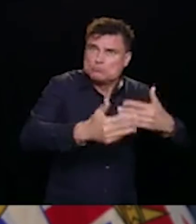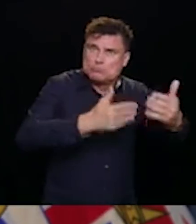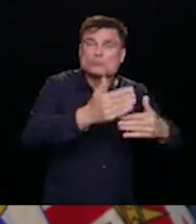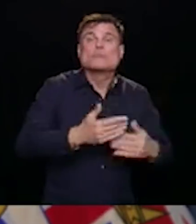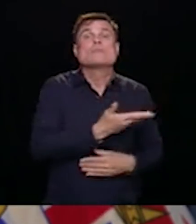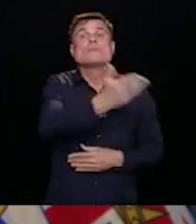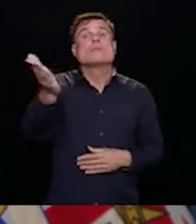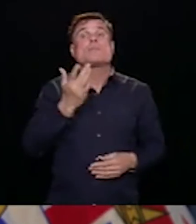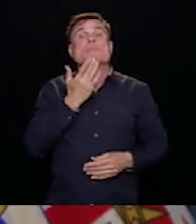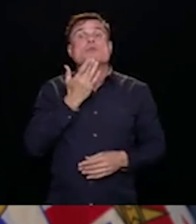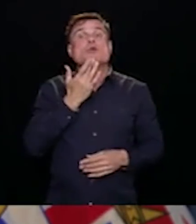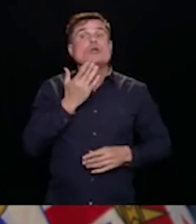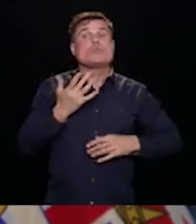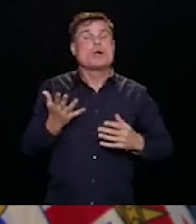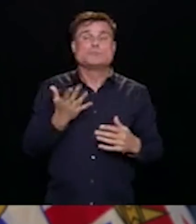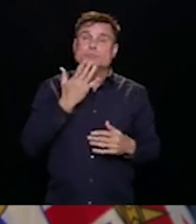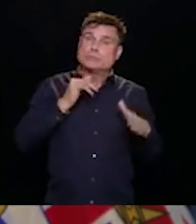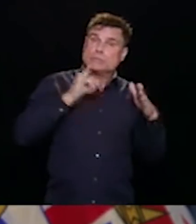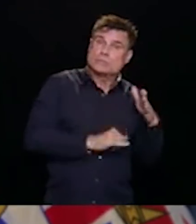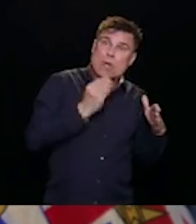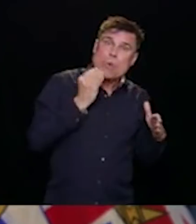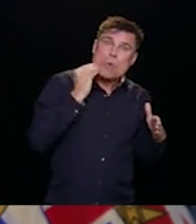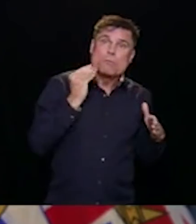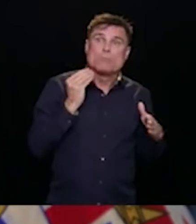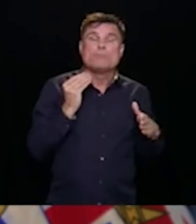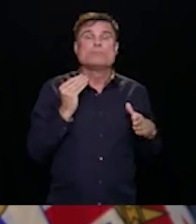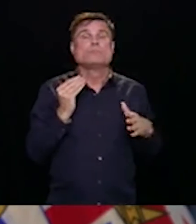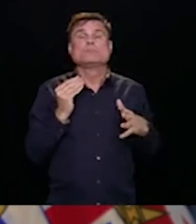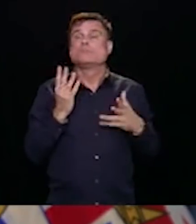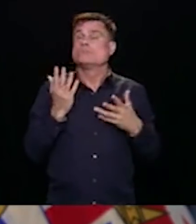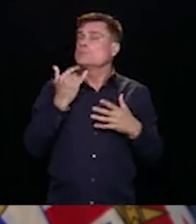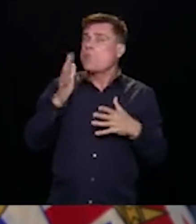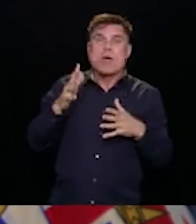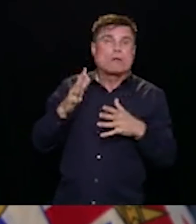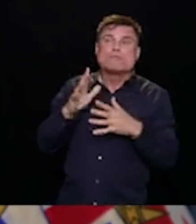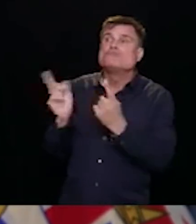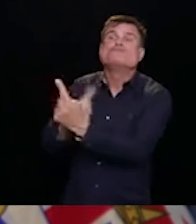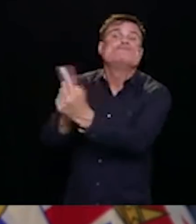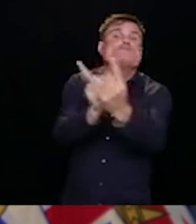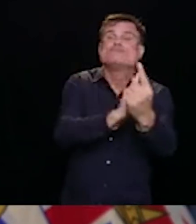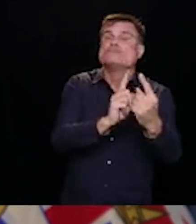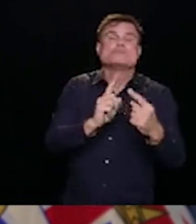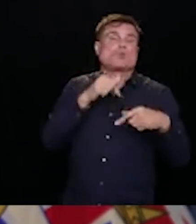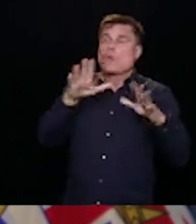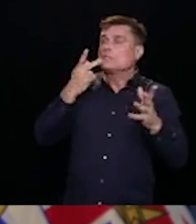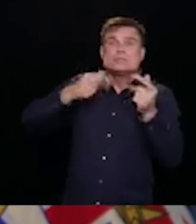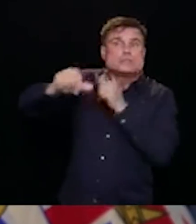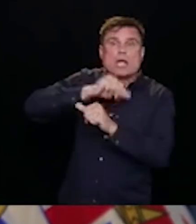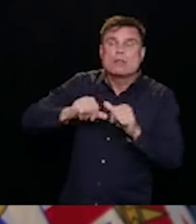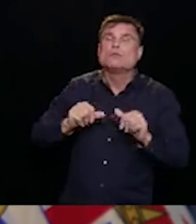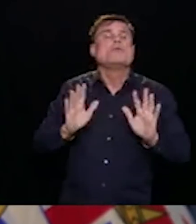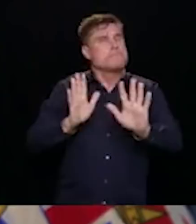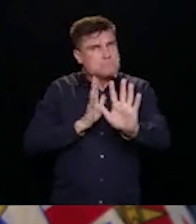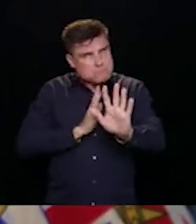social interactions because of knowing that they have people in their social connections who are at risk of having severe illness